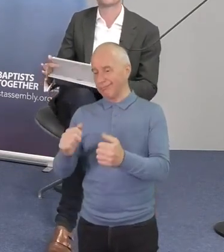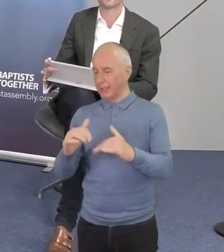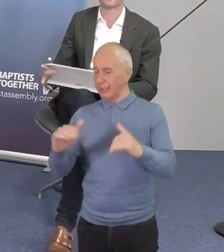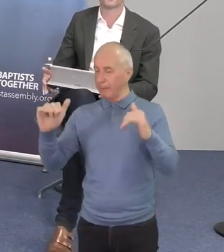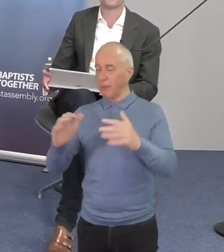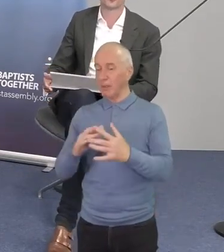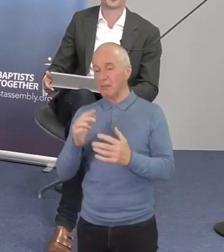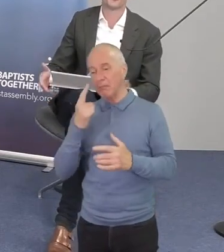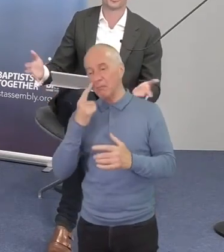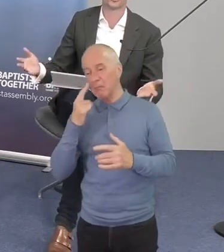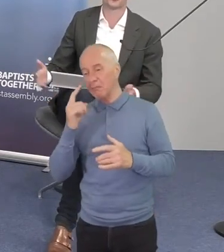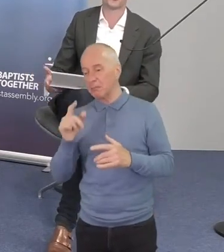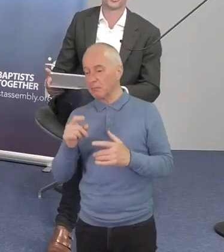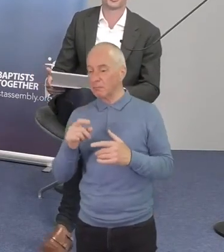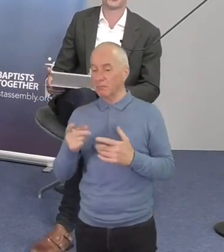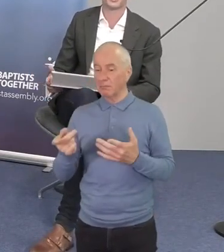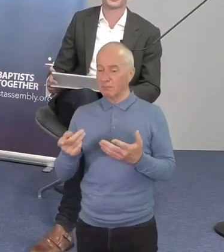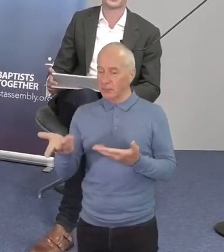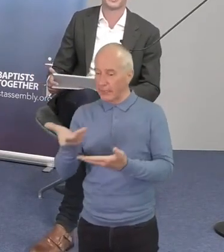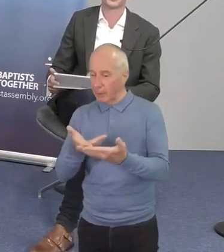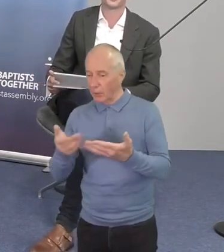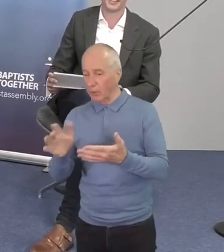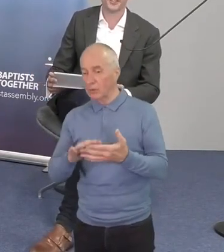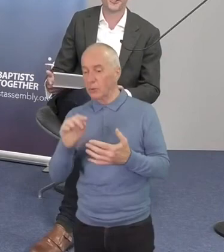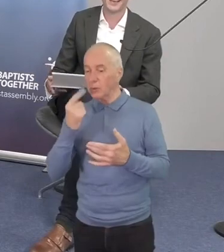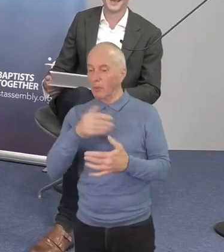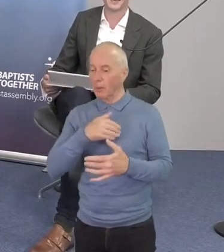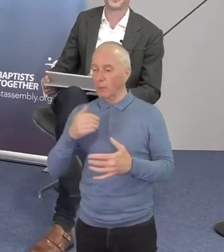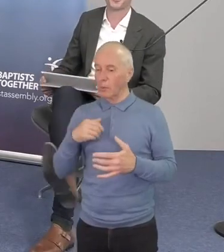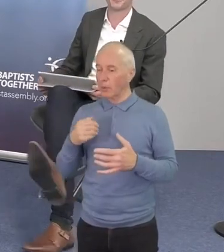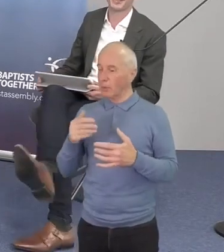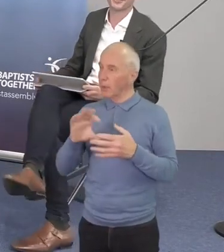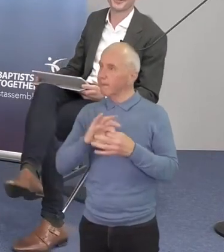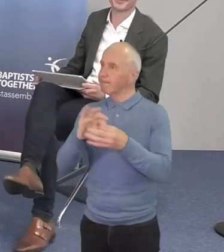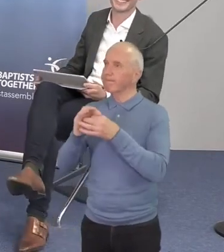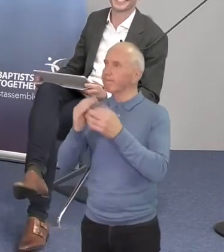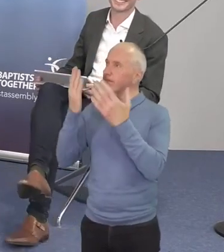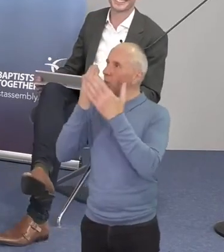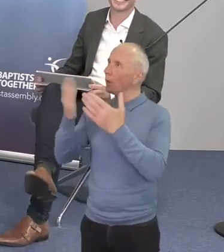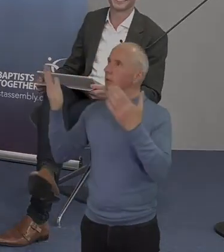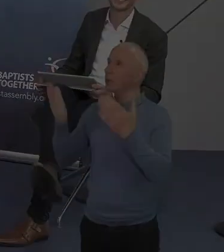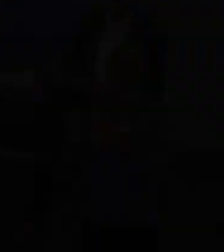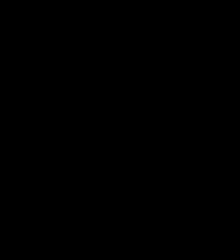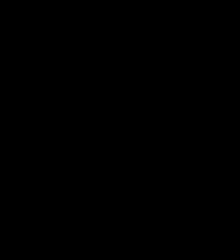or tomorrow morning when we all join in worship together. Thank you, and God bless you.